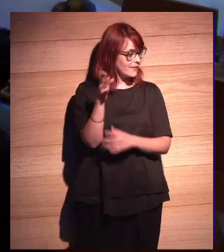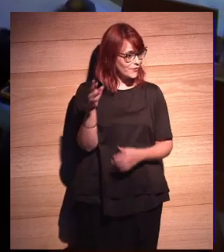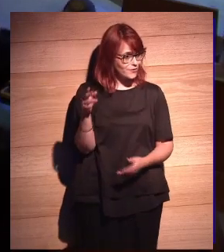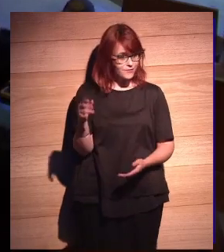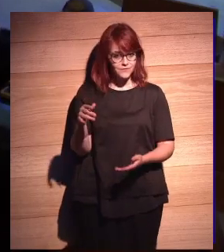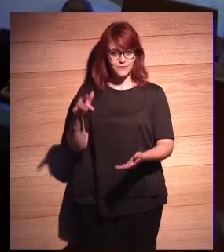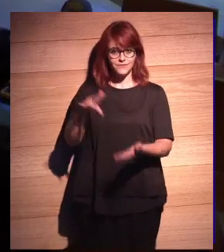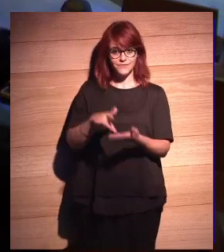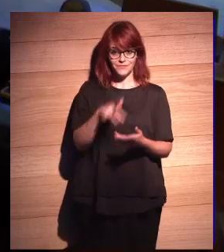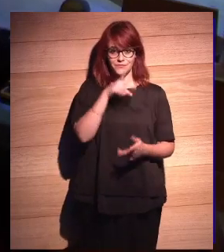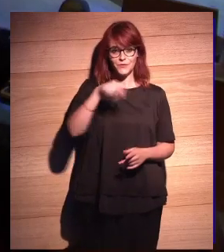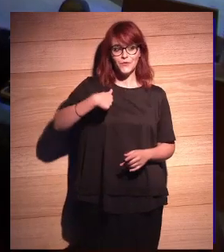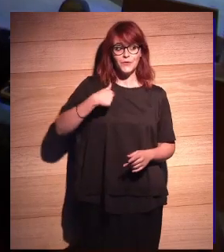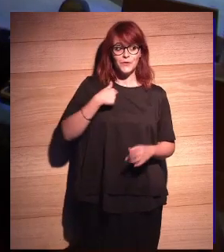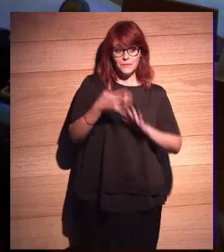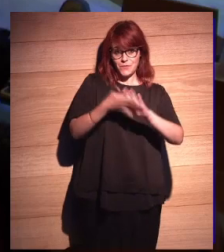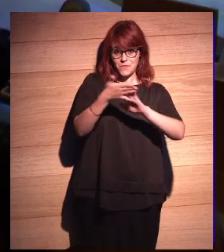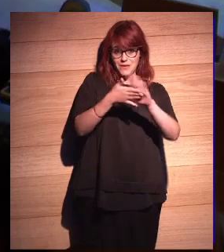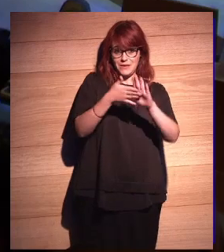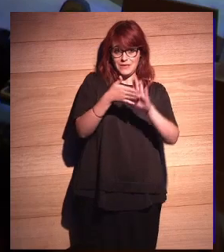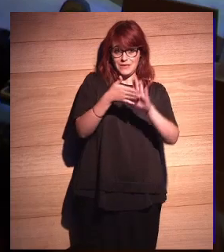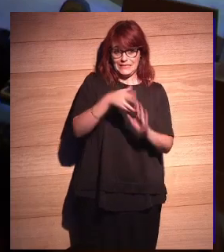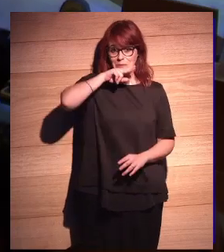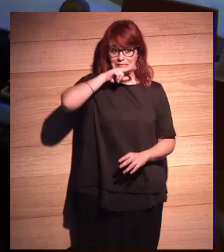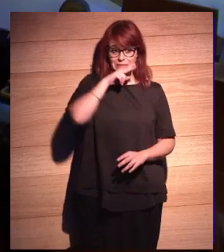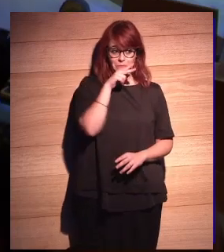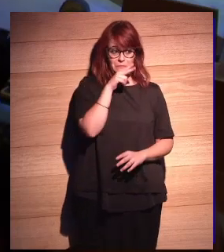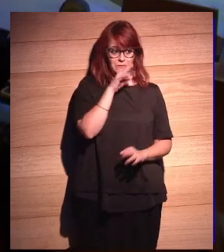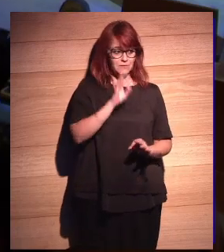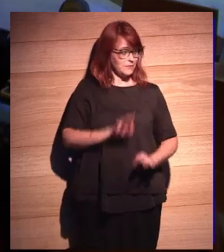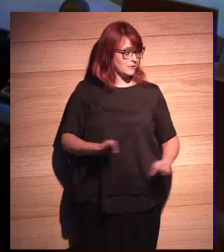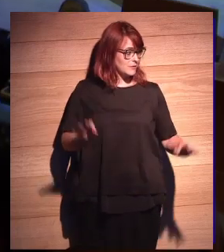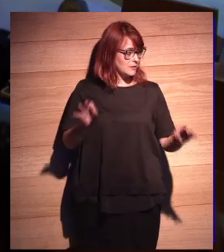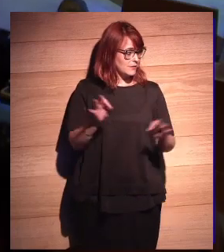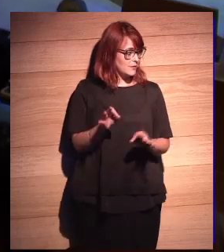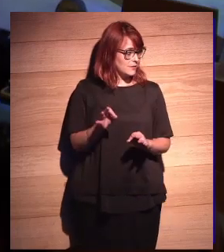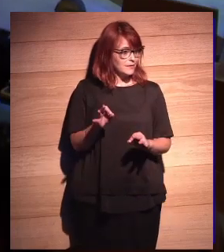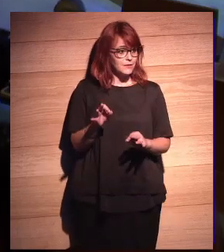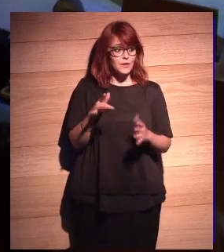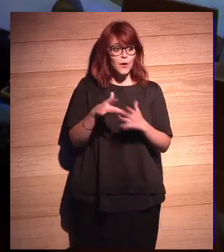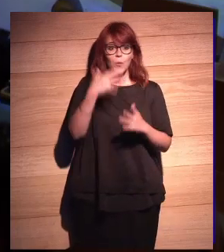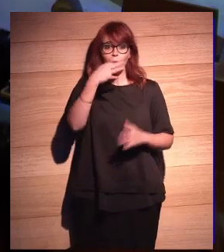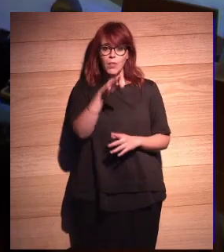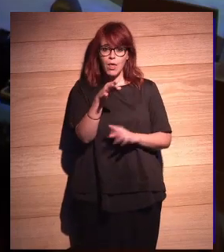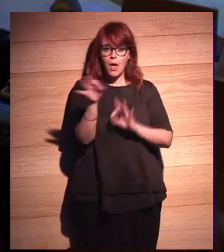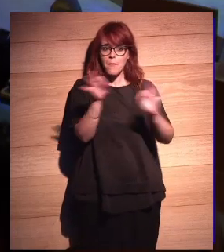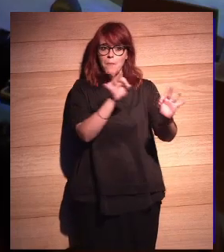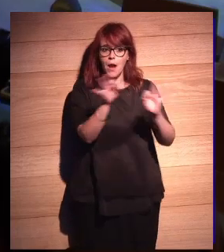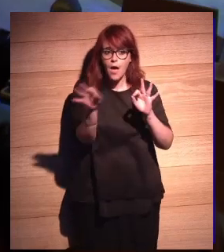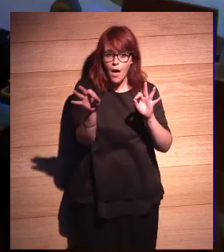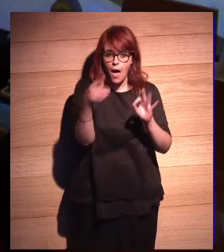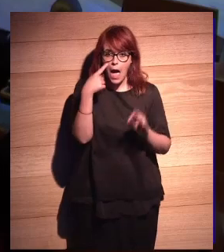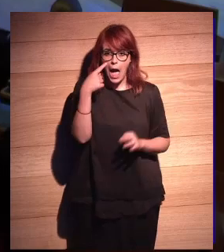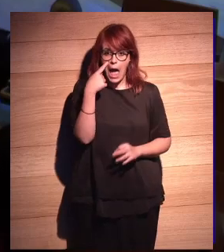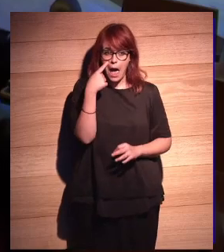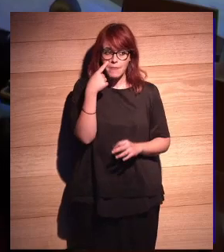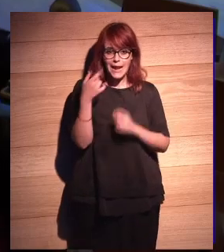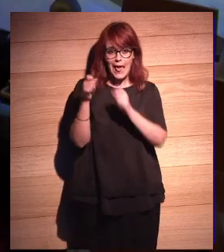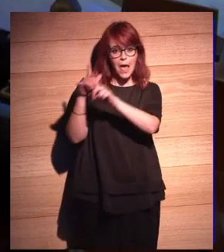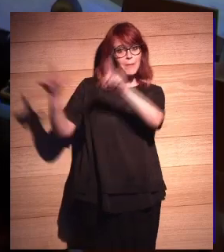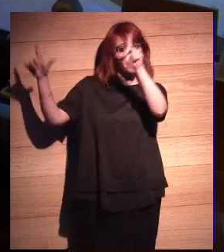Hello. We have, except for foods. Can we have my? Oh, we have me on the